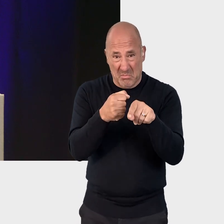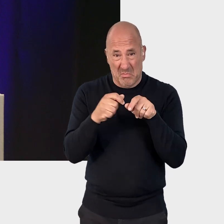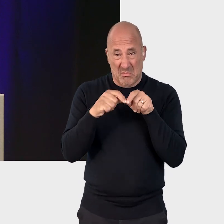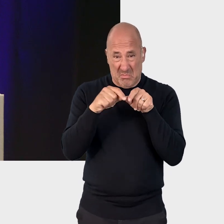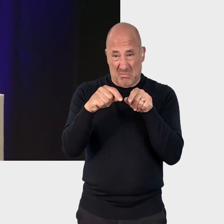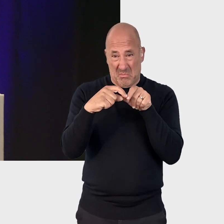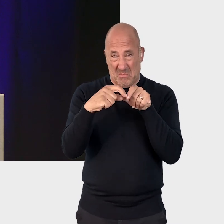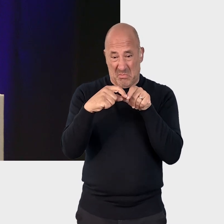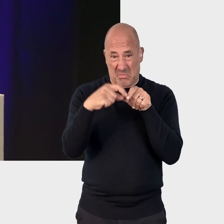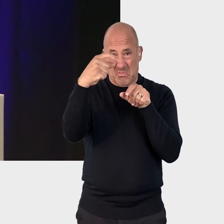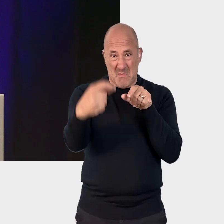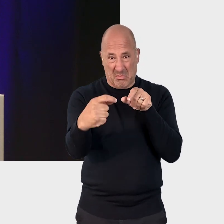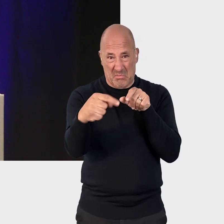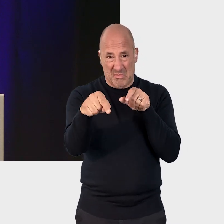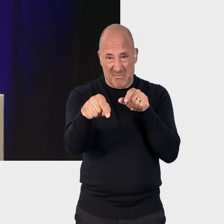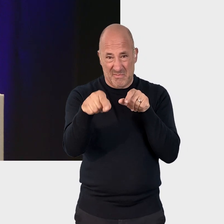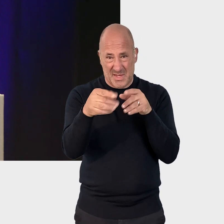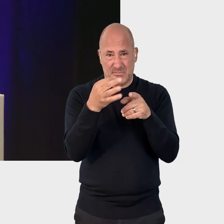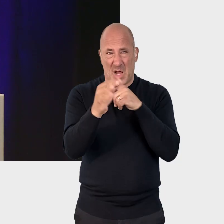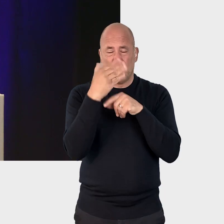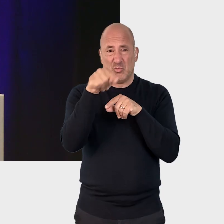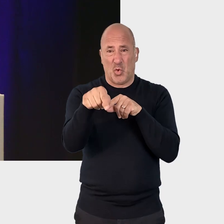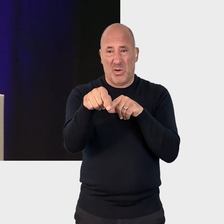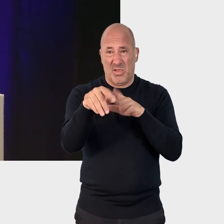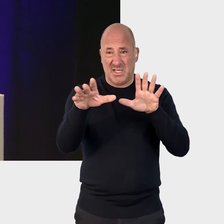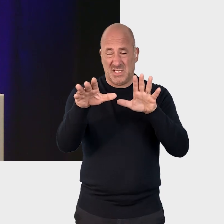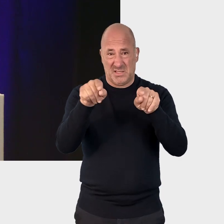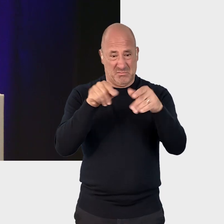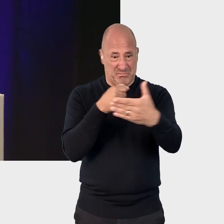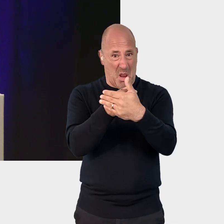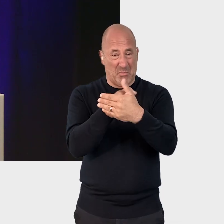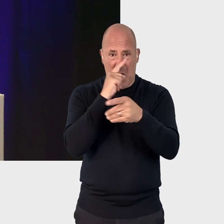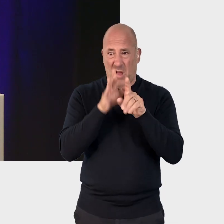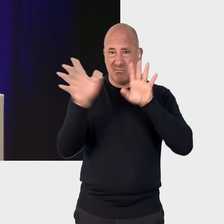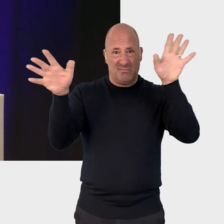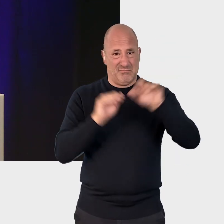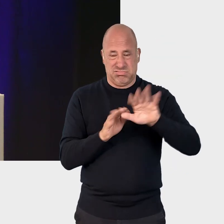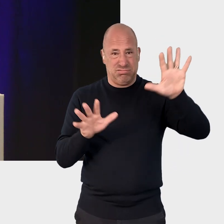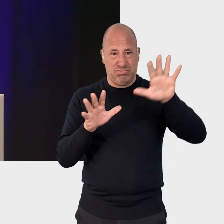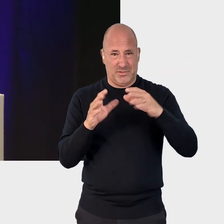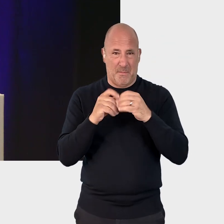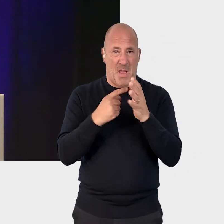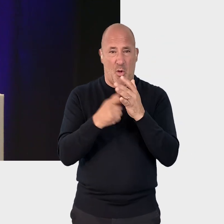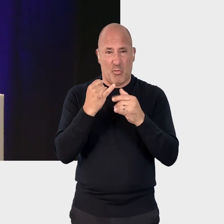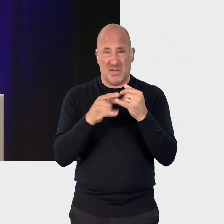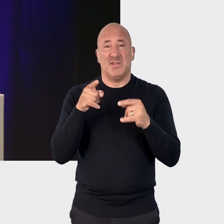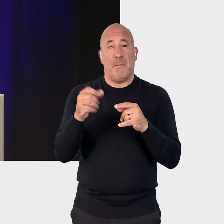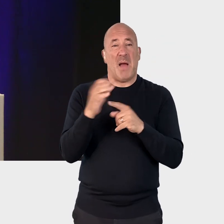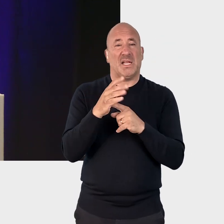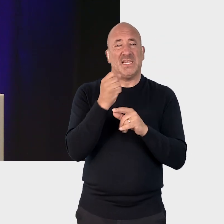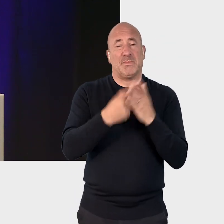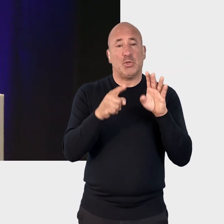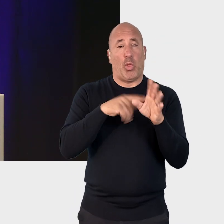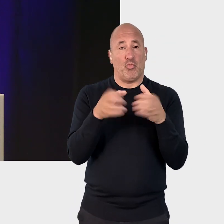Britain. When you get to the end of that cul-de-sac, there's one bridge onto an island, and that's where the special school